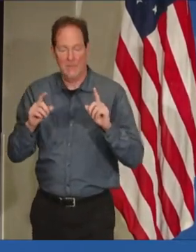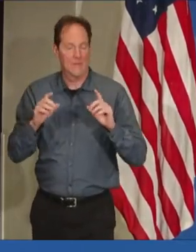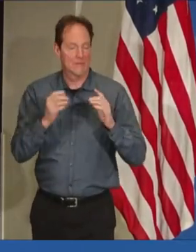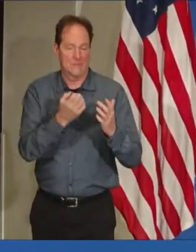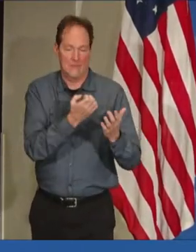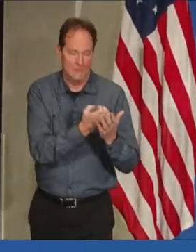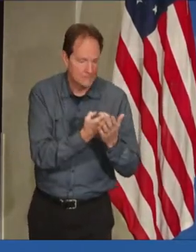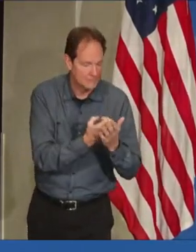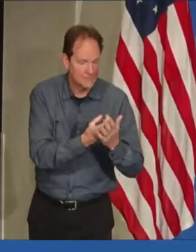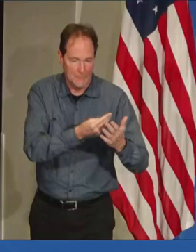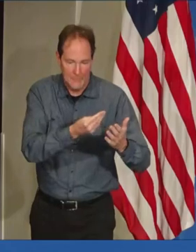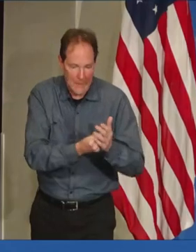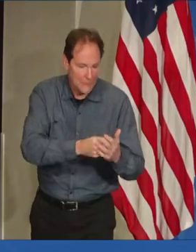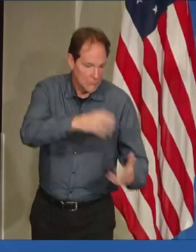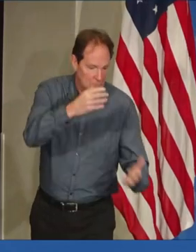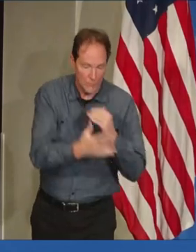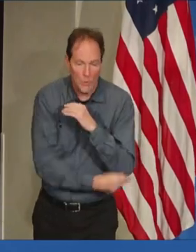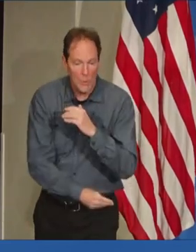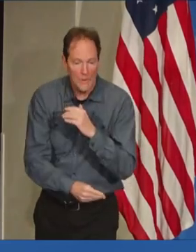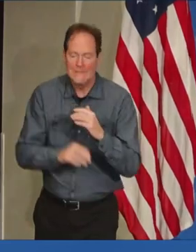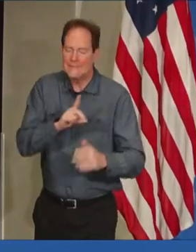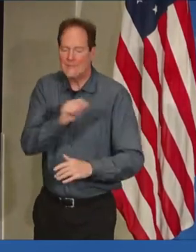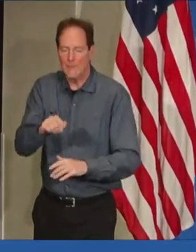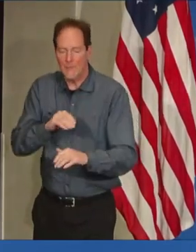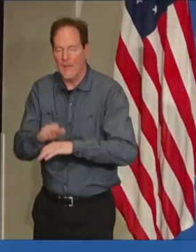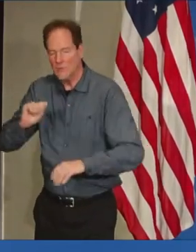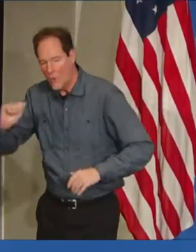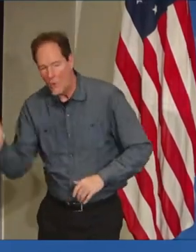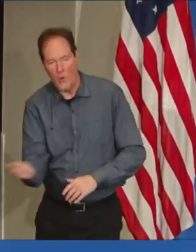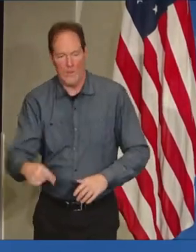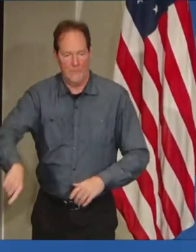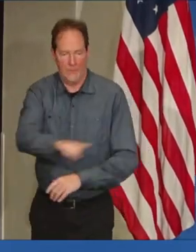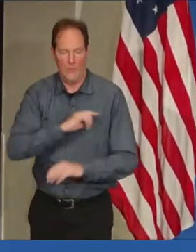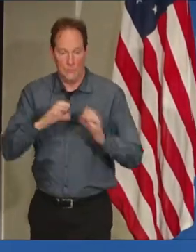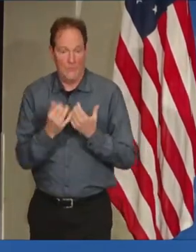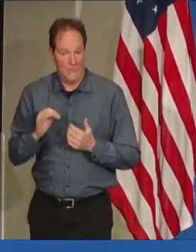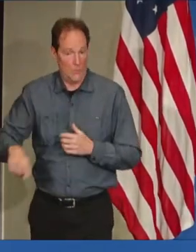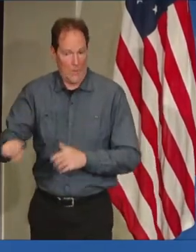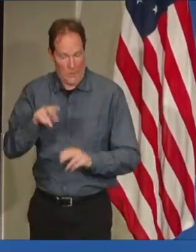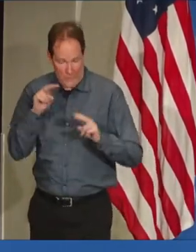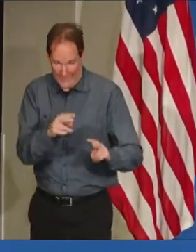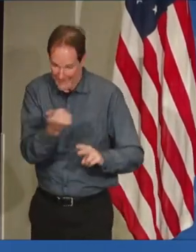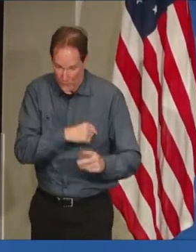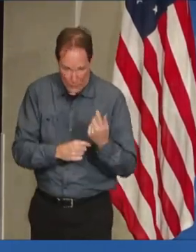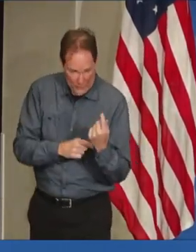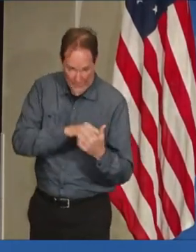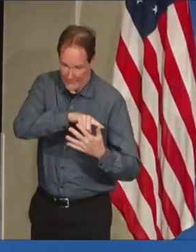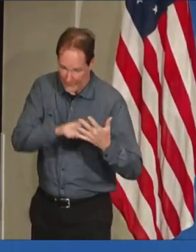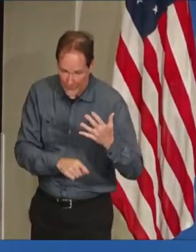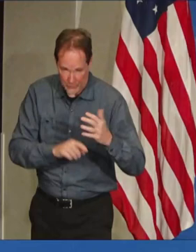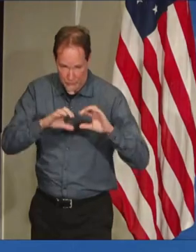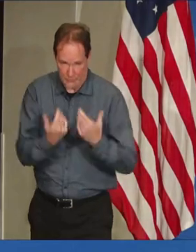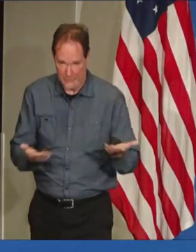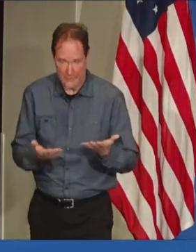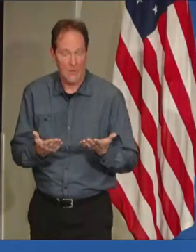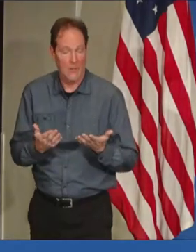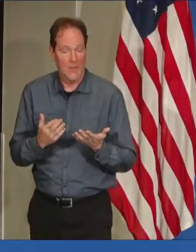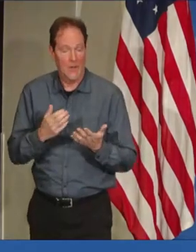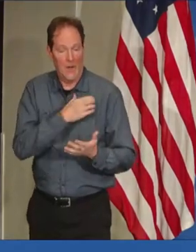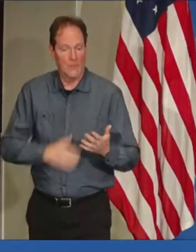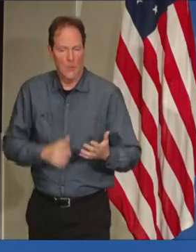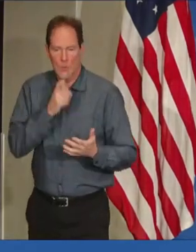groups. So if you want to be looking at any one of those groups at Harvard, and you want to look at who do we need to target because